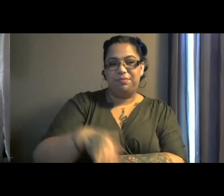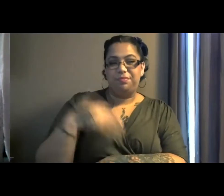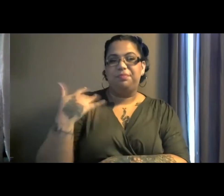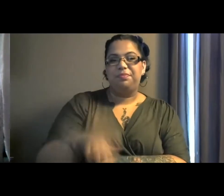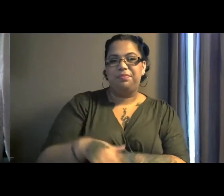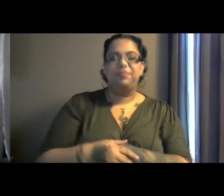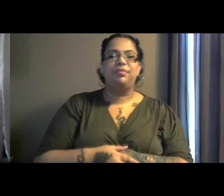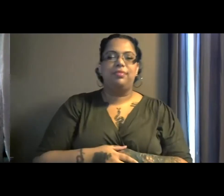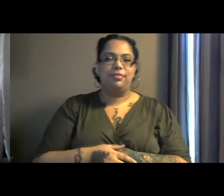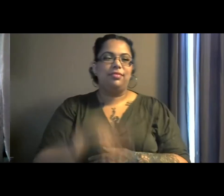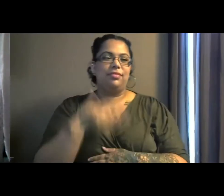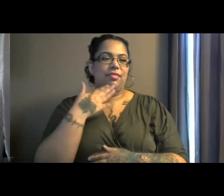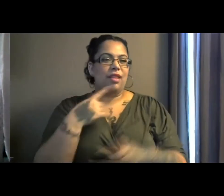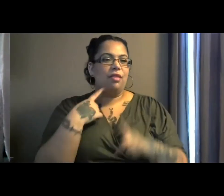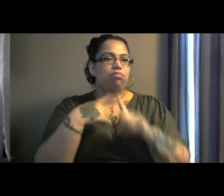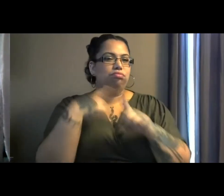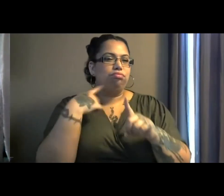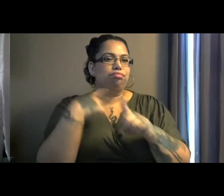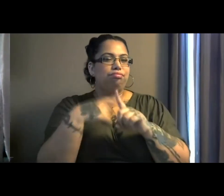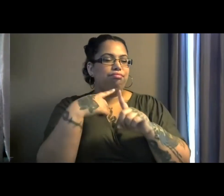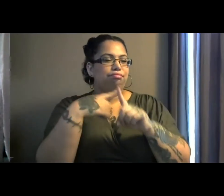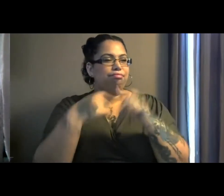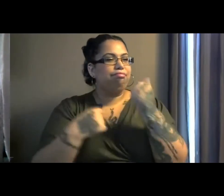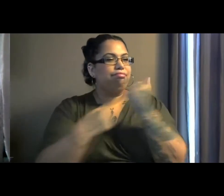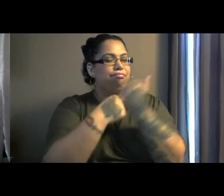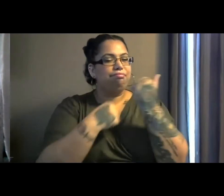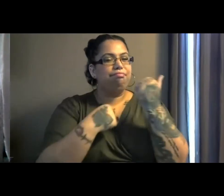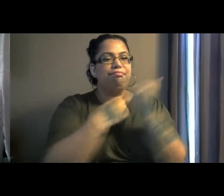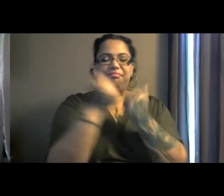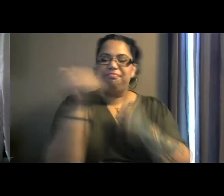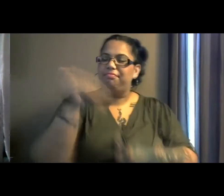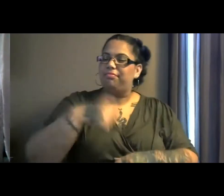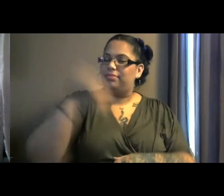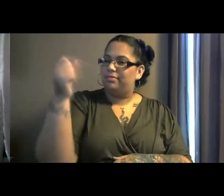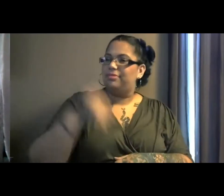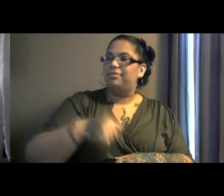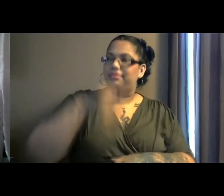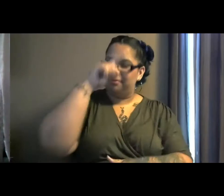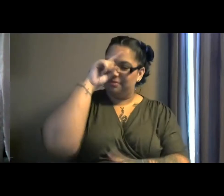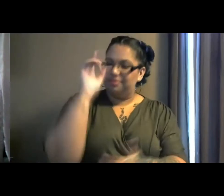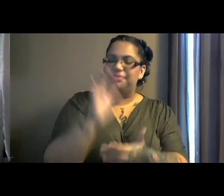it. Good fortune on your side, you better believe it.